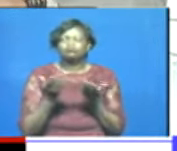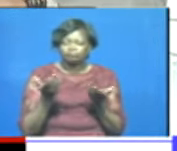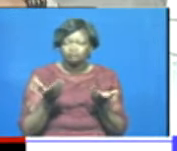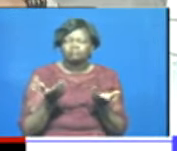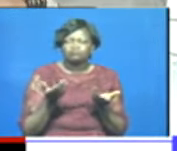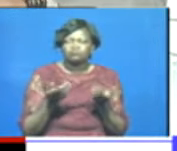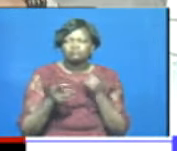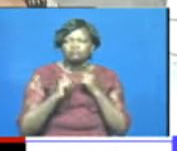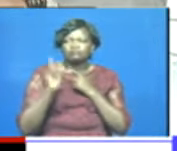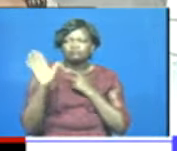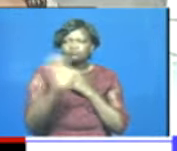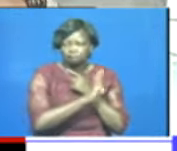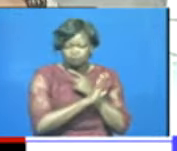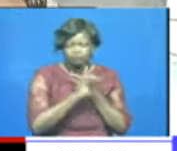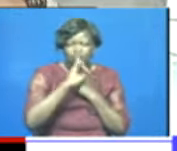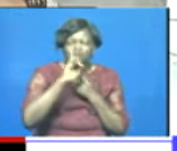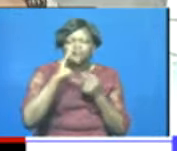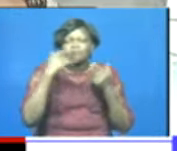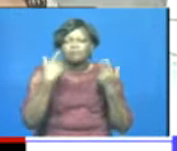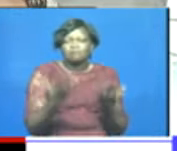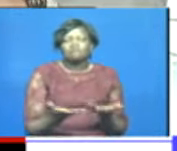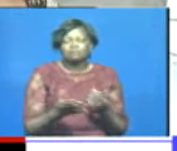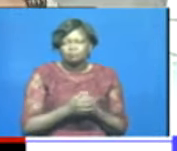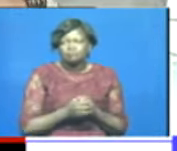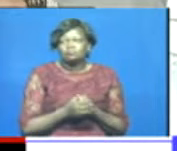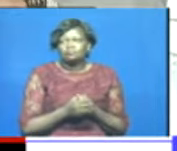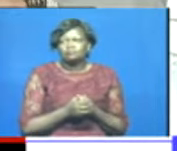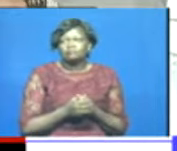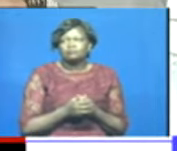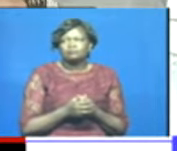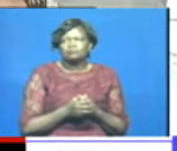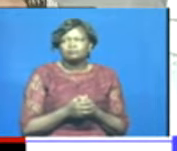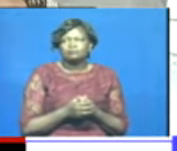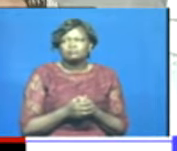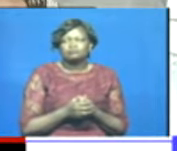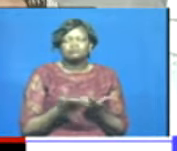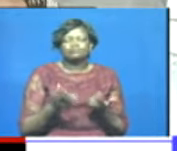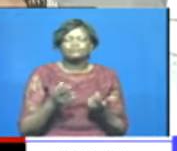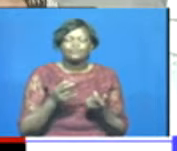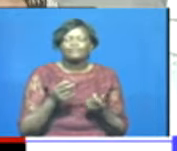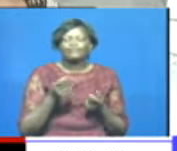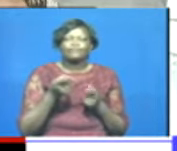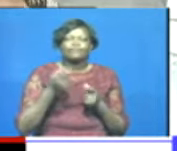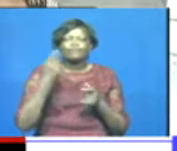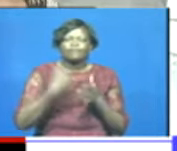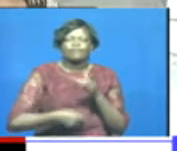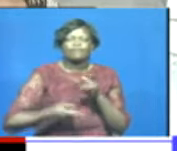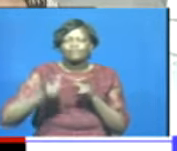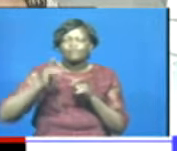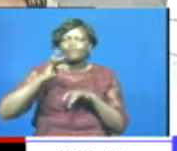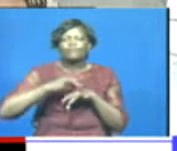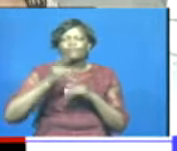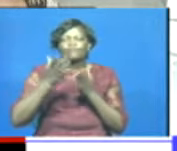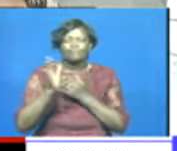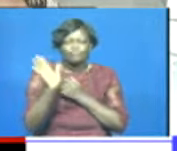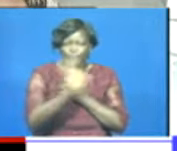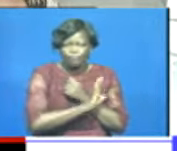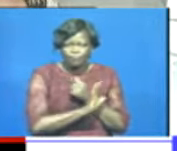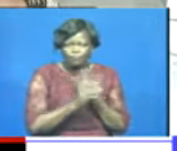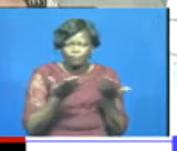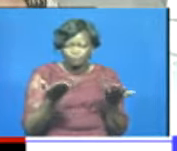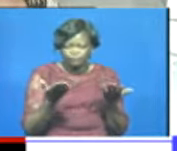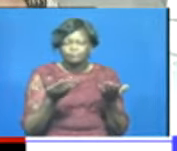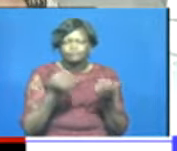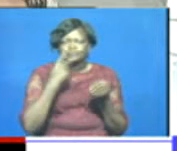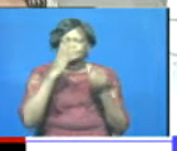we will be speaking to them. They will be telling us how probably the upward review of the prices will affect their businesses. All that our viewers